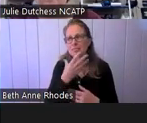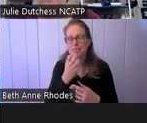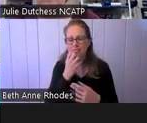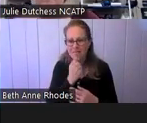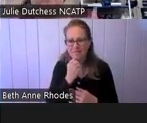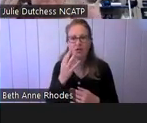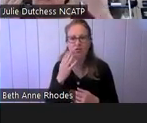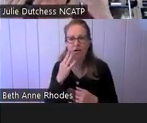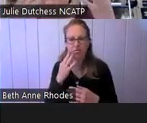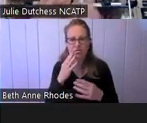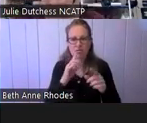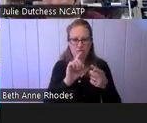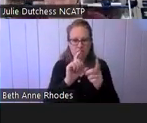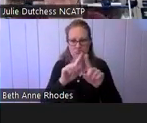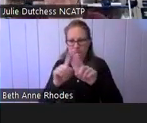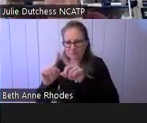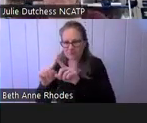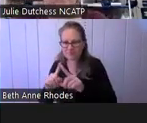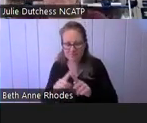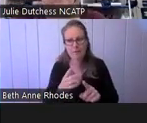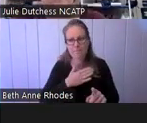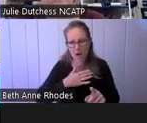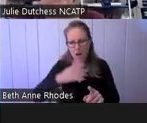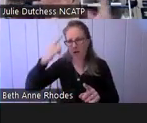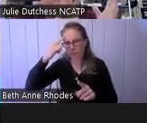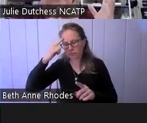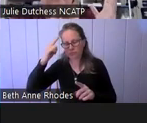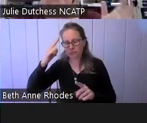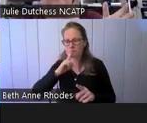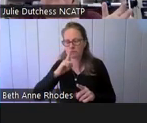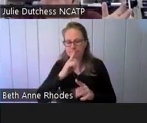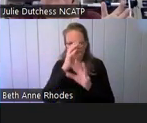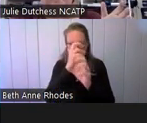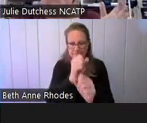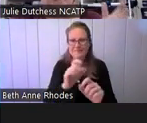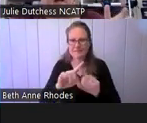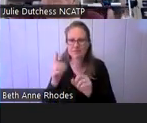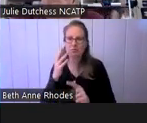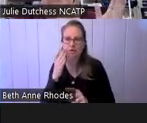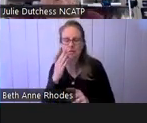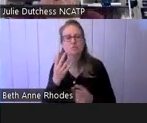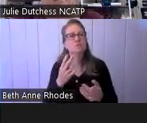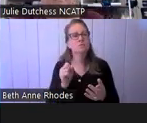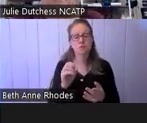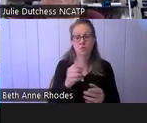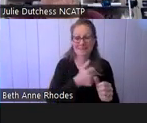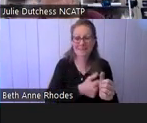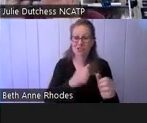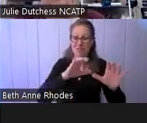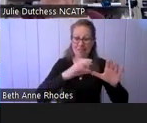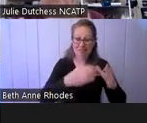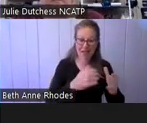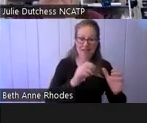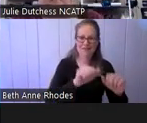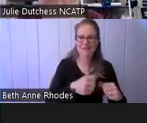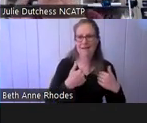a lot that my brain seems to work with. So you can give like every class a color. And so when